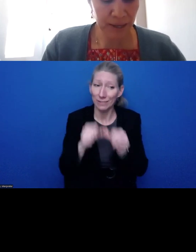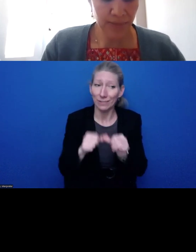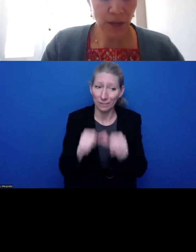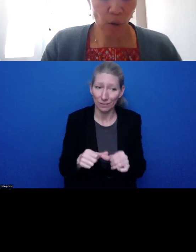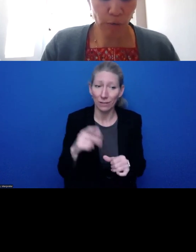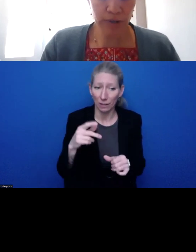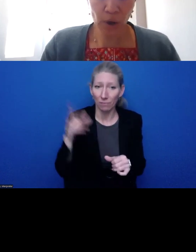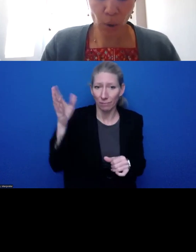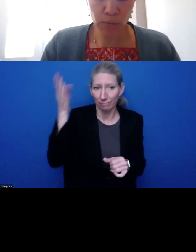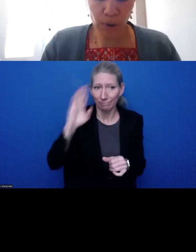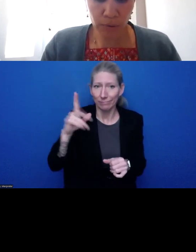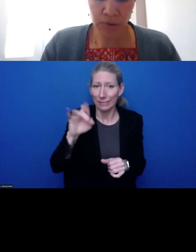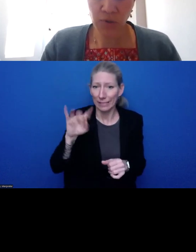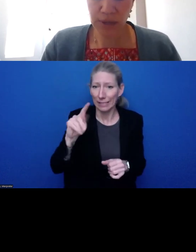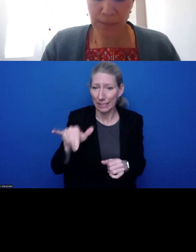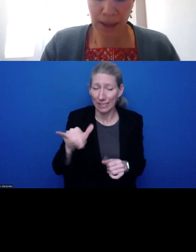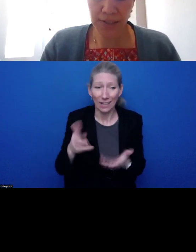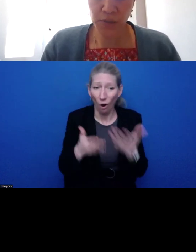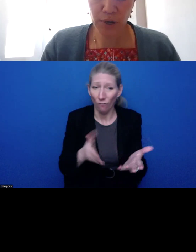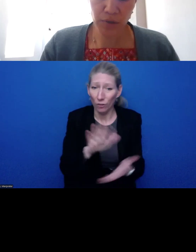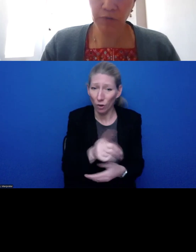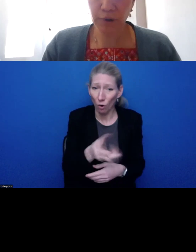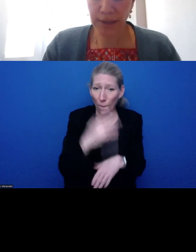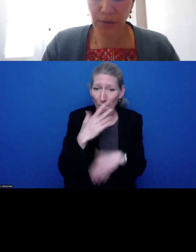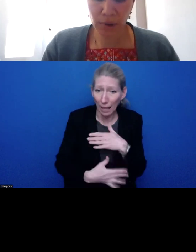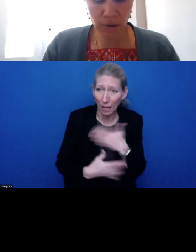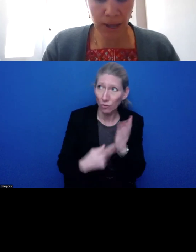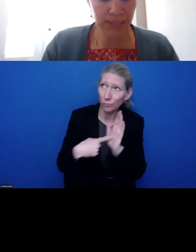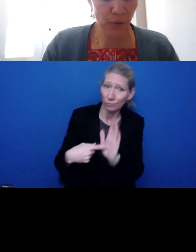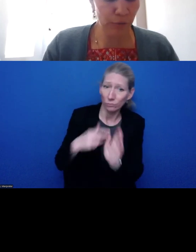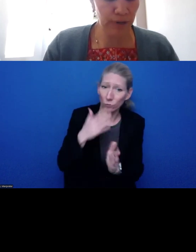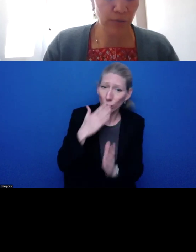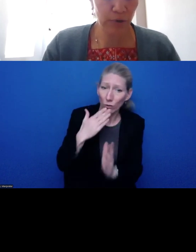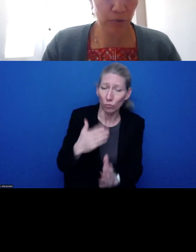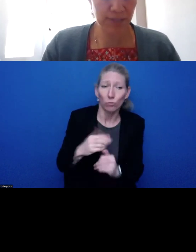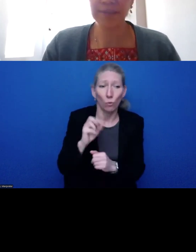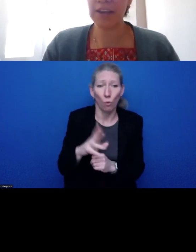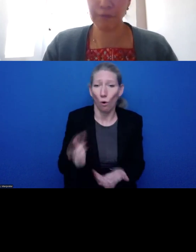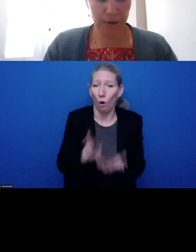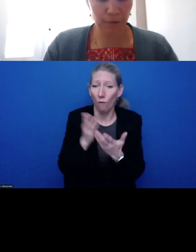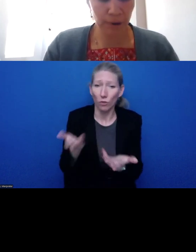deities. They offered their own blood to them as expression of gratitude or as offering to